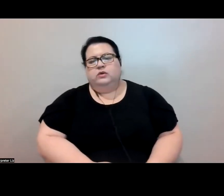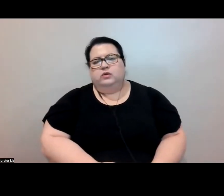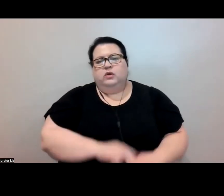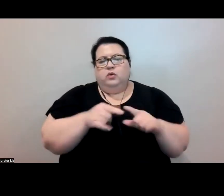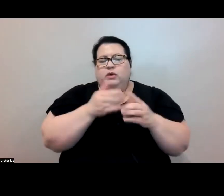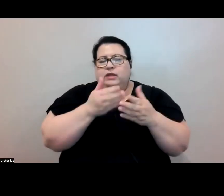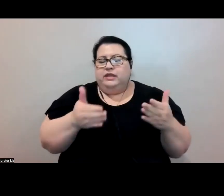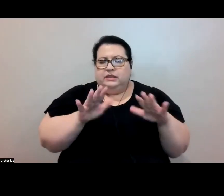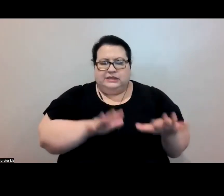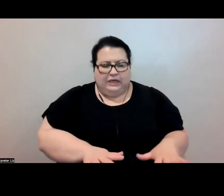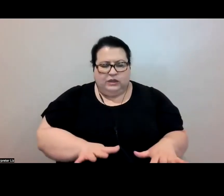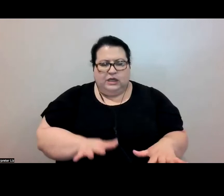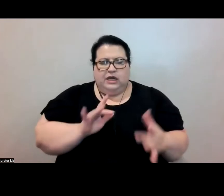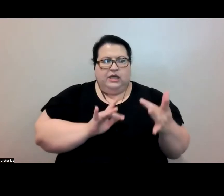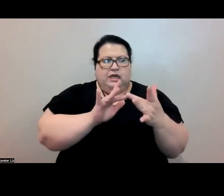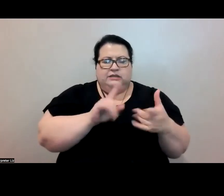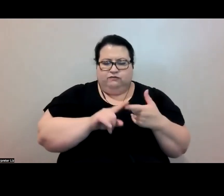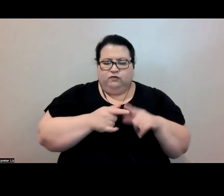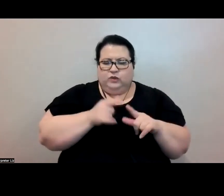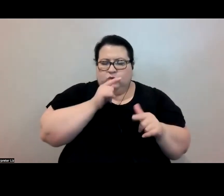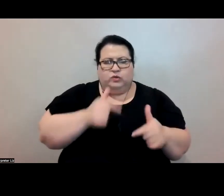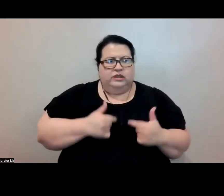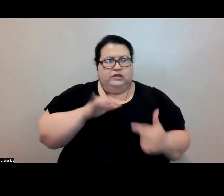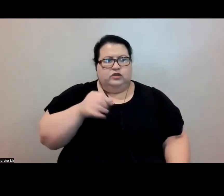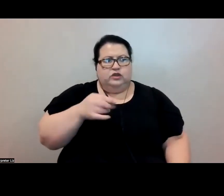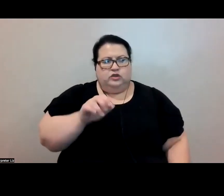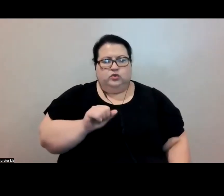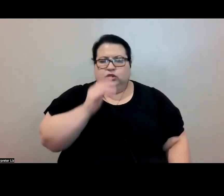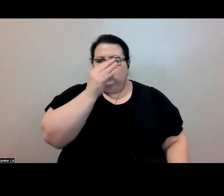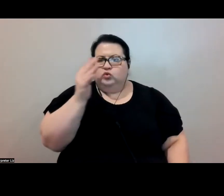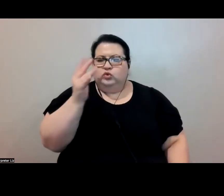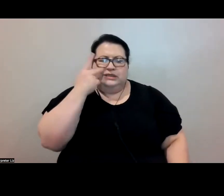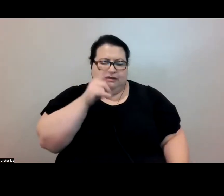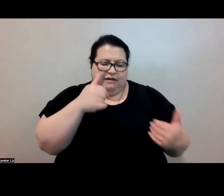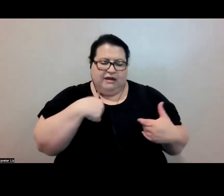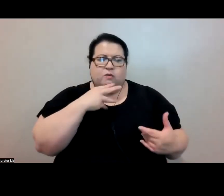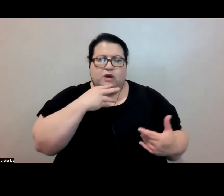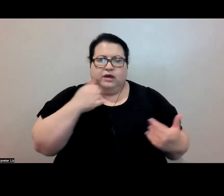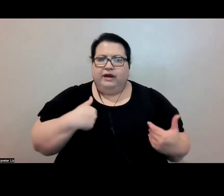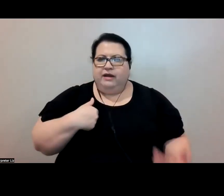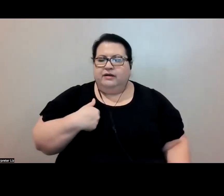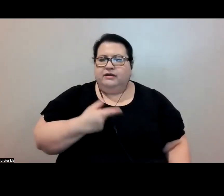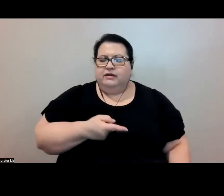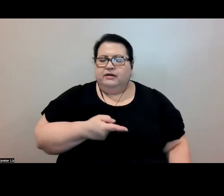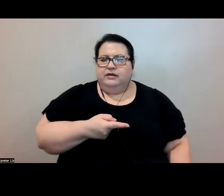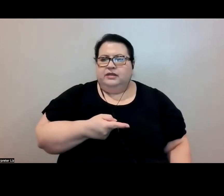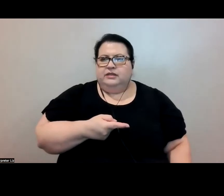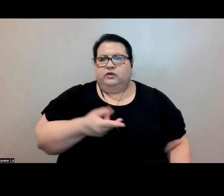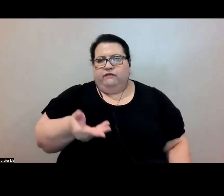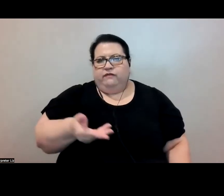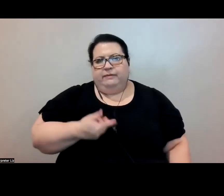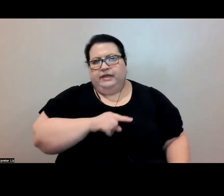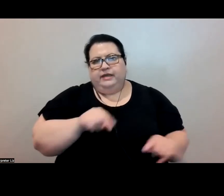things started to settle down, I contacted a good friend who lived in Joshua Tree to see if he had water, and he did. So he graciously invited